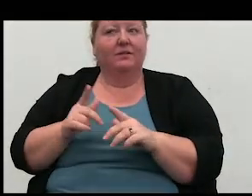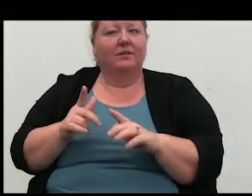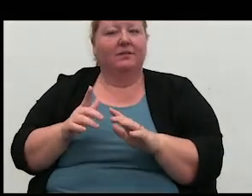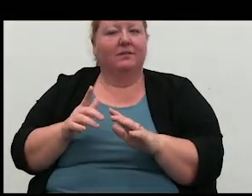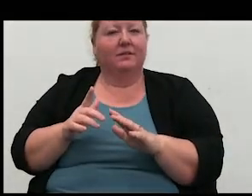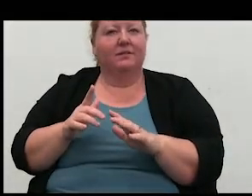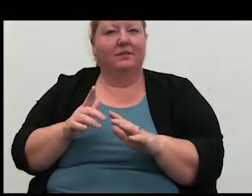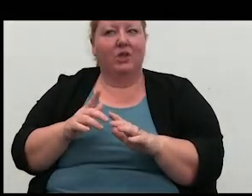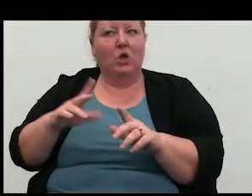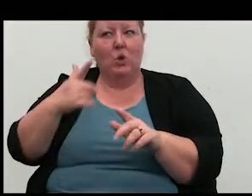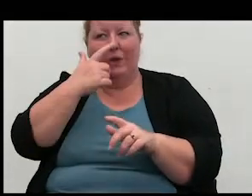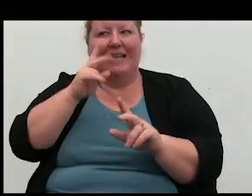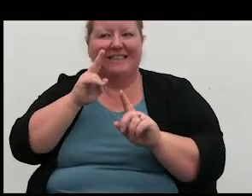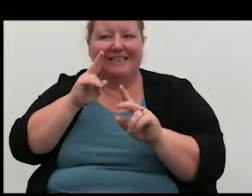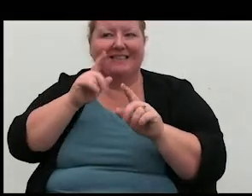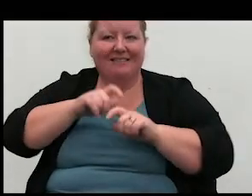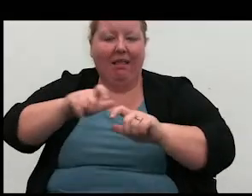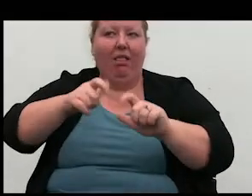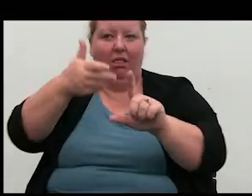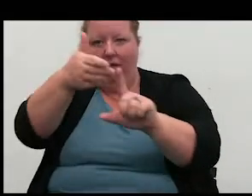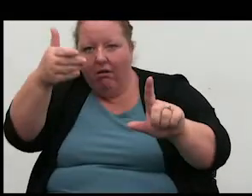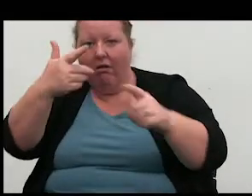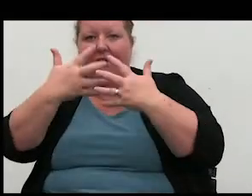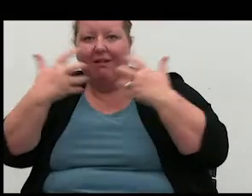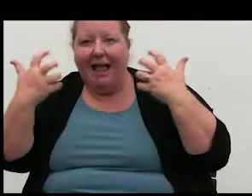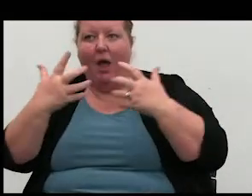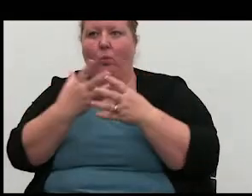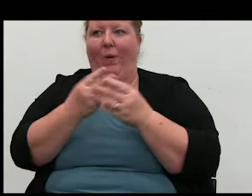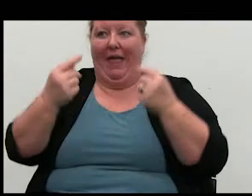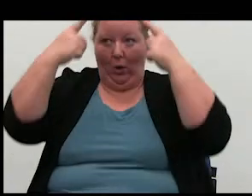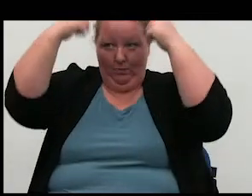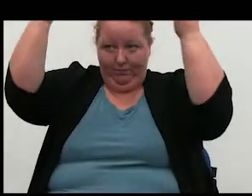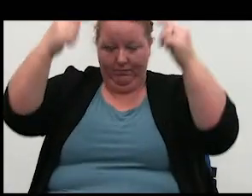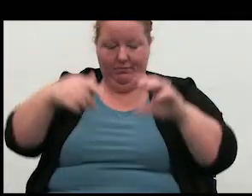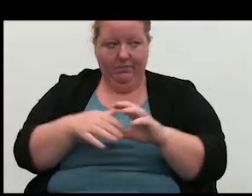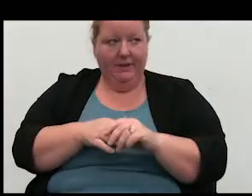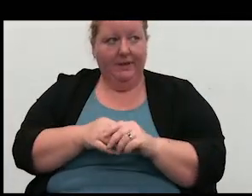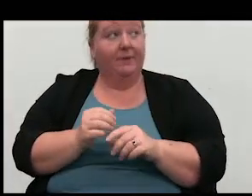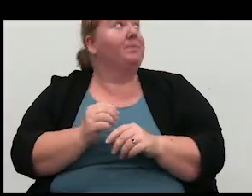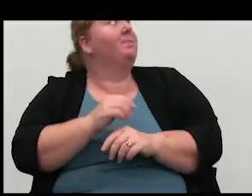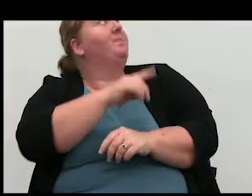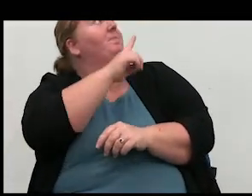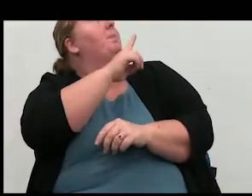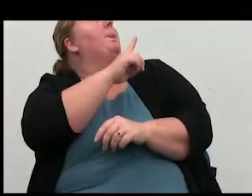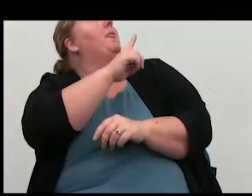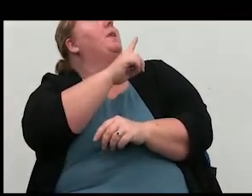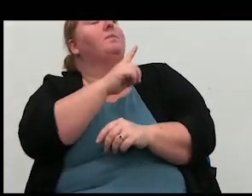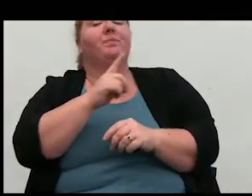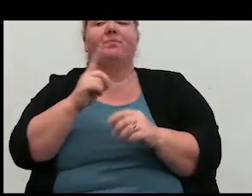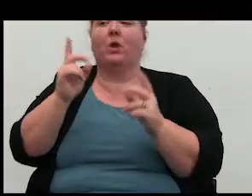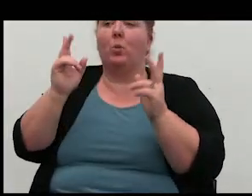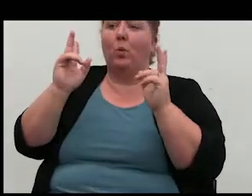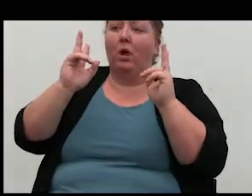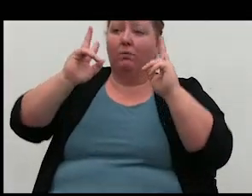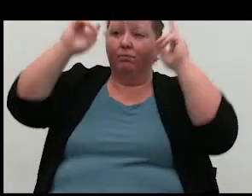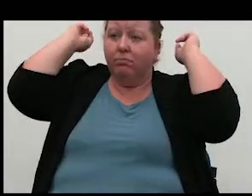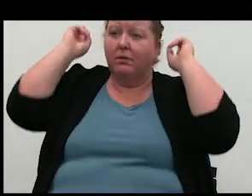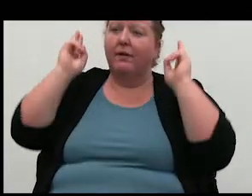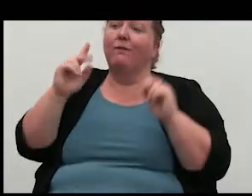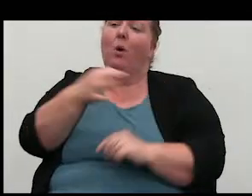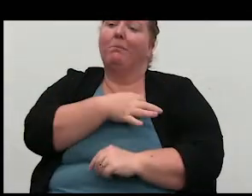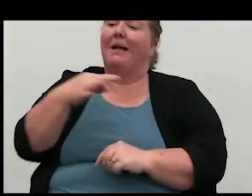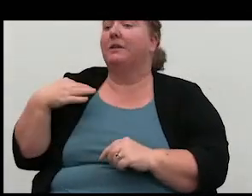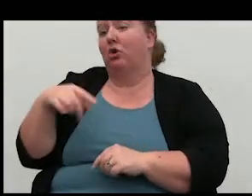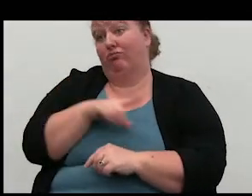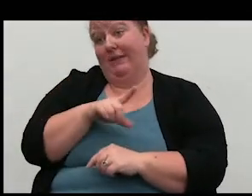point that you can still recognise a cat without pointy ears, okay? This Charlie had his ears removed for medical reasons